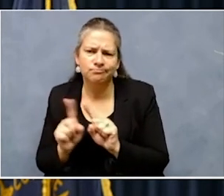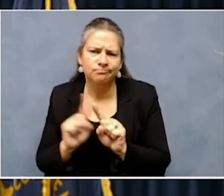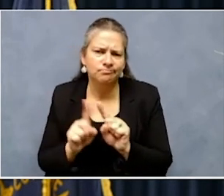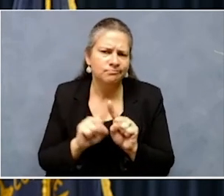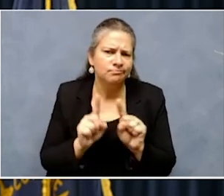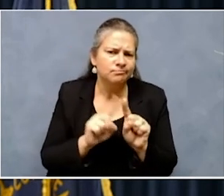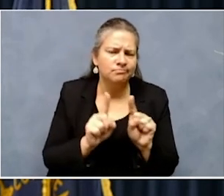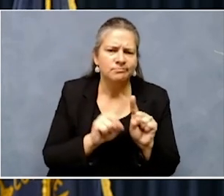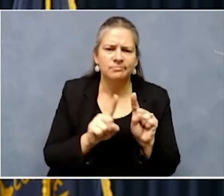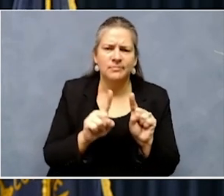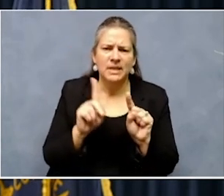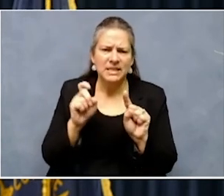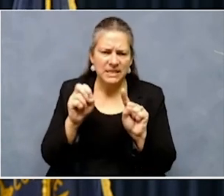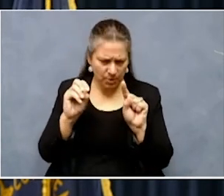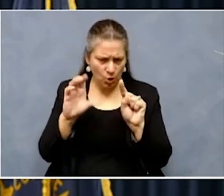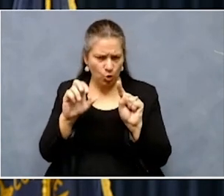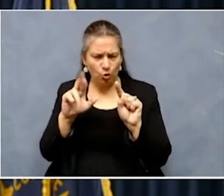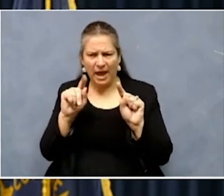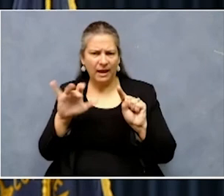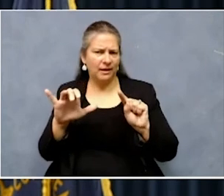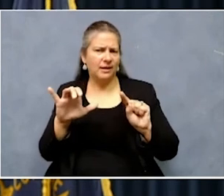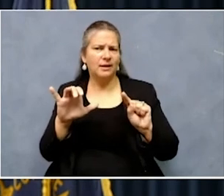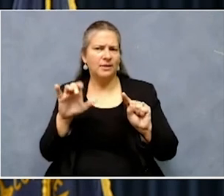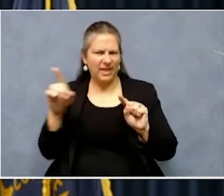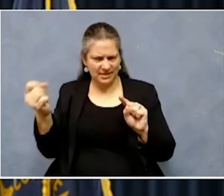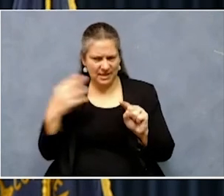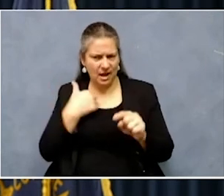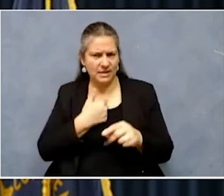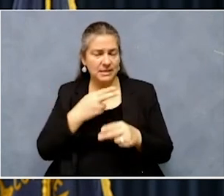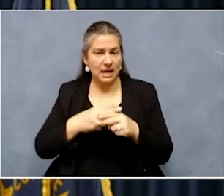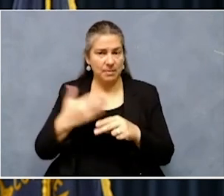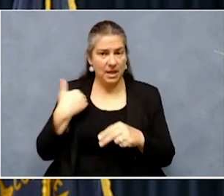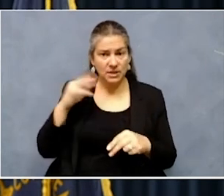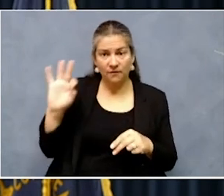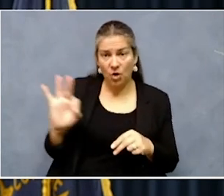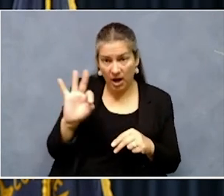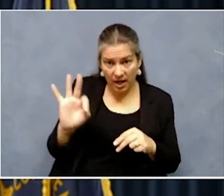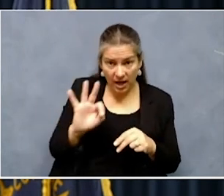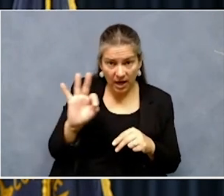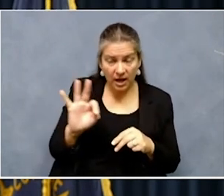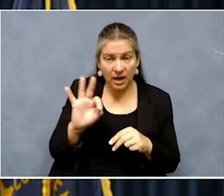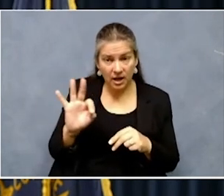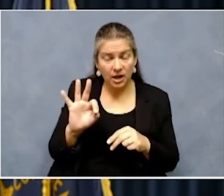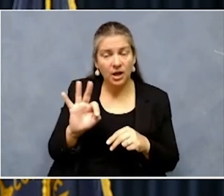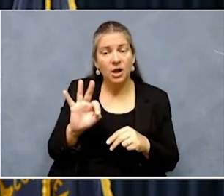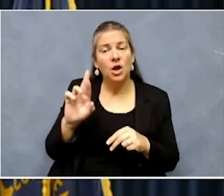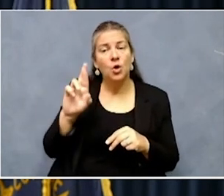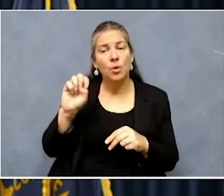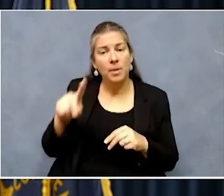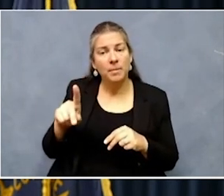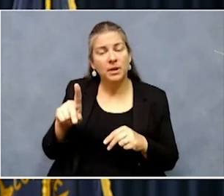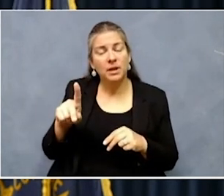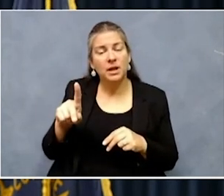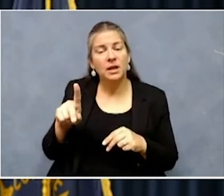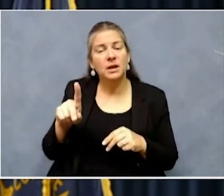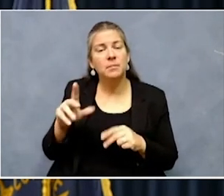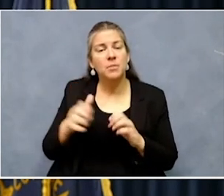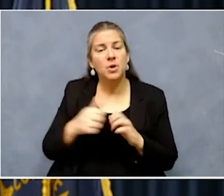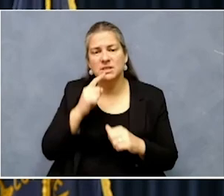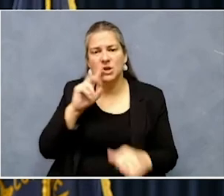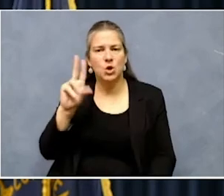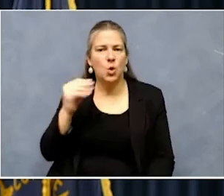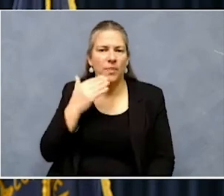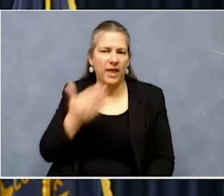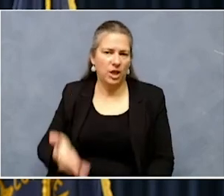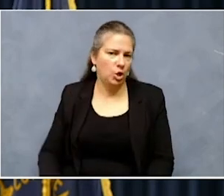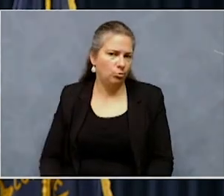the details. But during his coronavirus briefing on Monday, Beshear said that while Democrats submitted names for the committee,